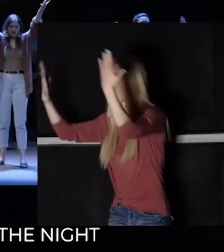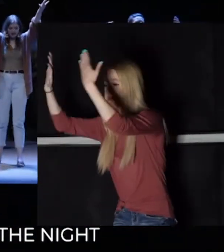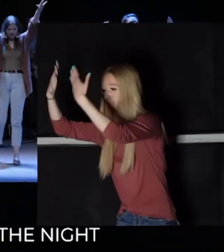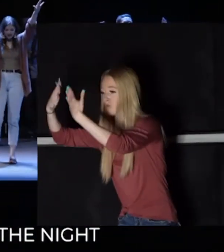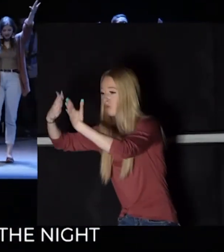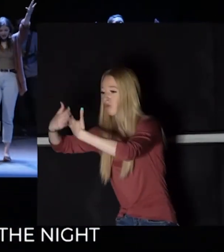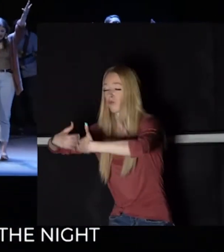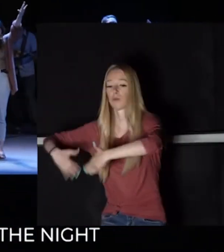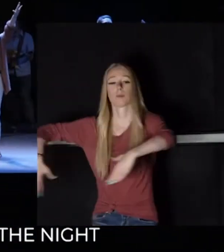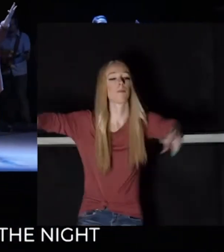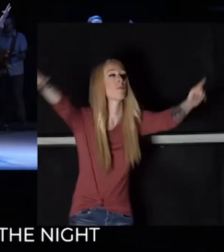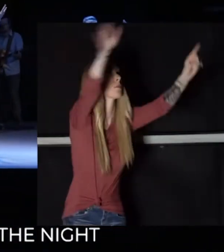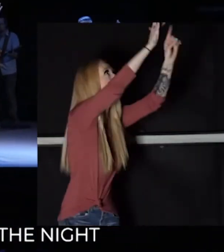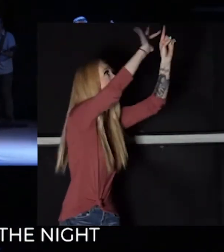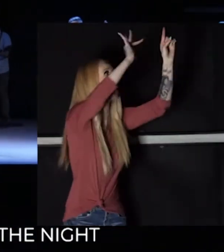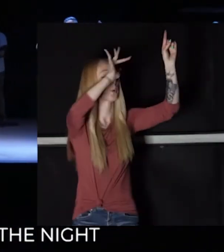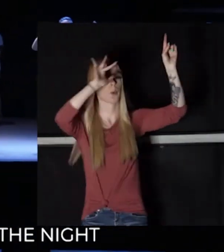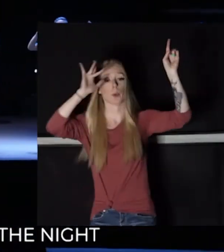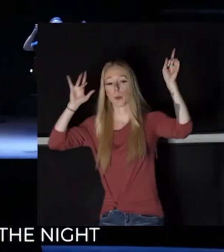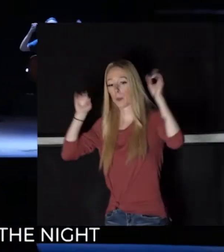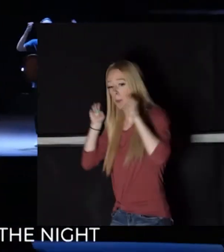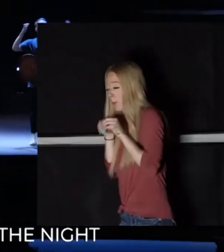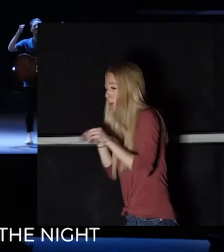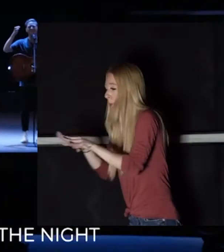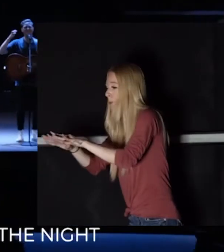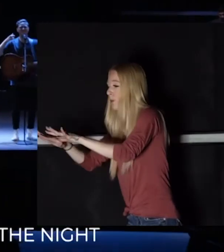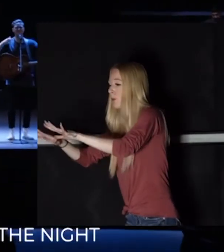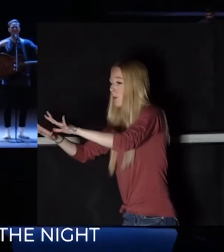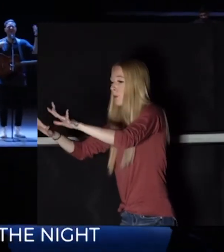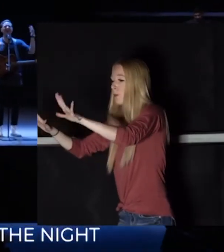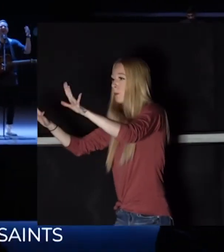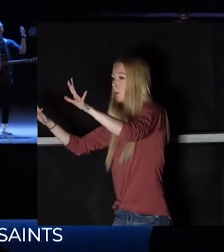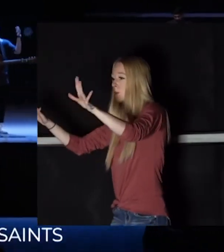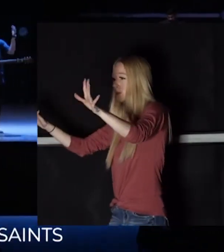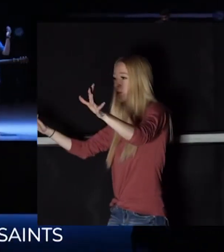blazing sun shall pierce the